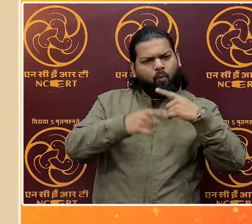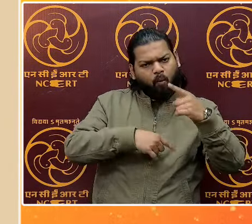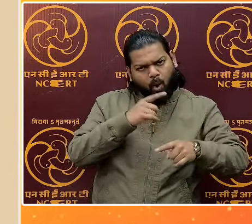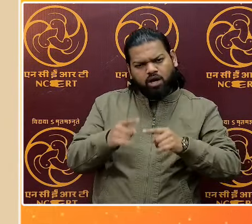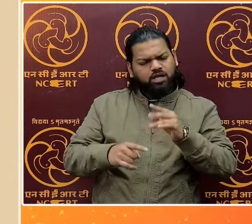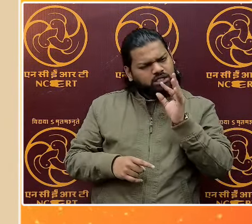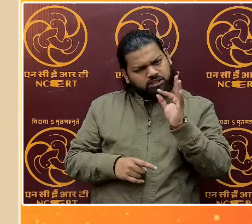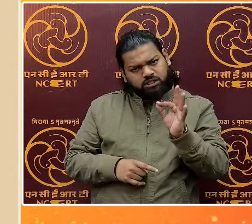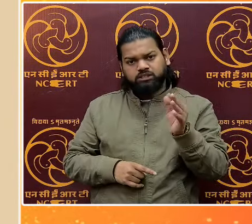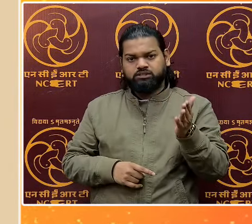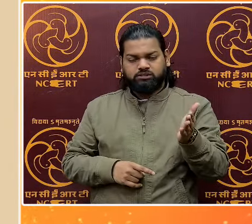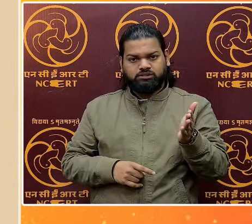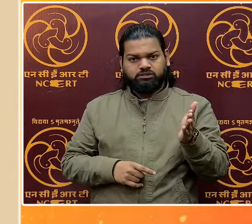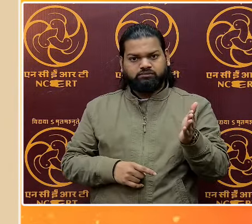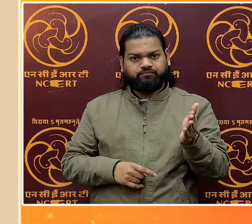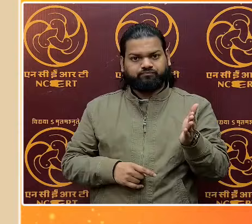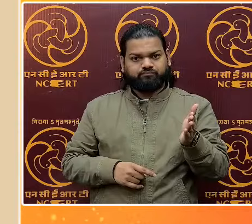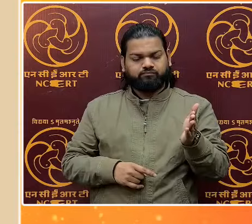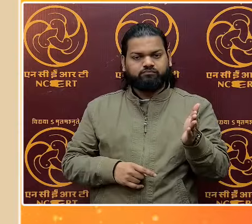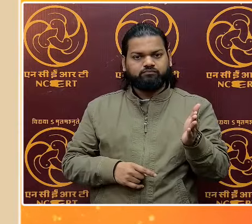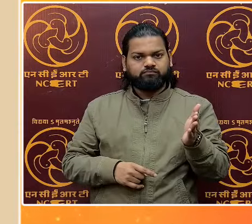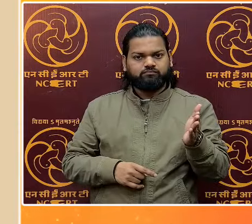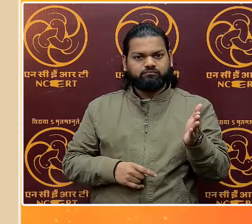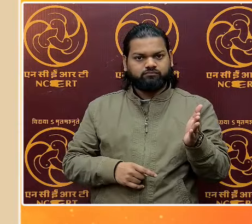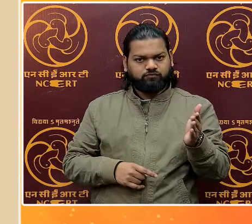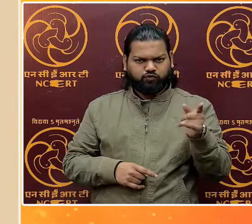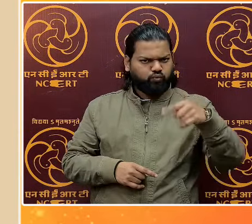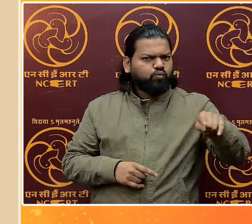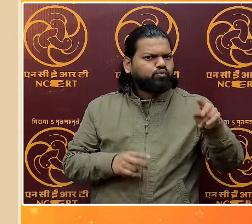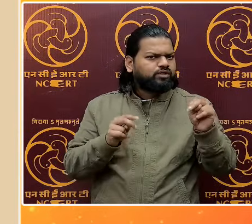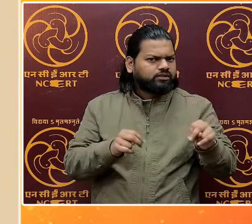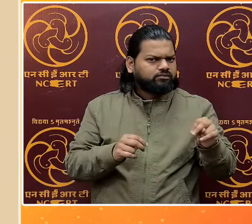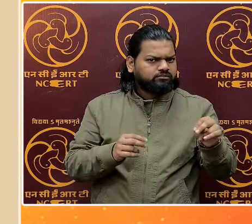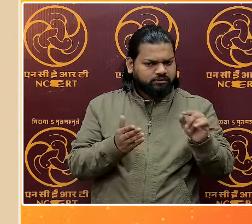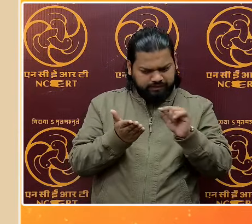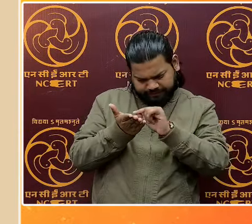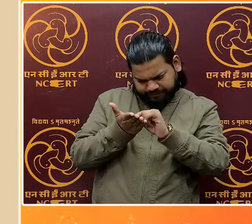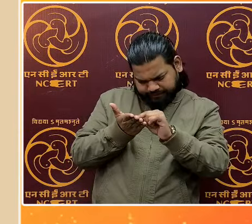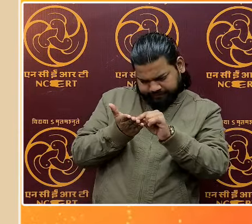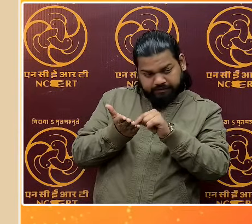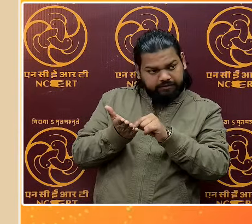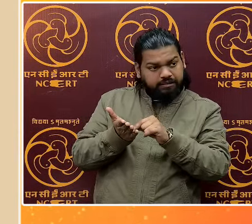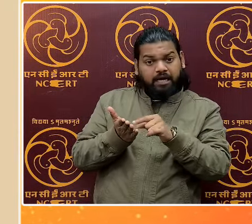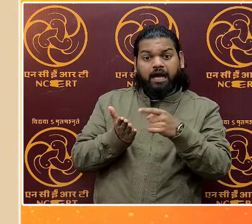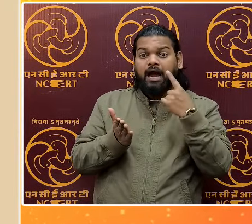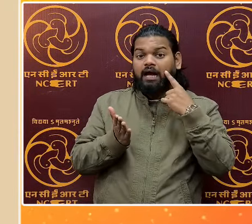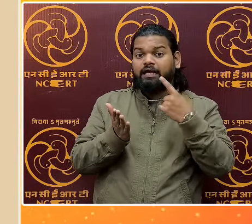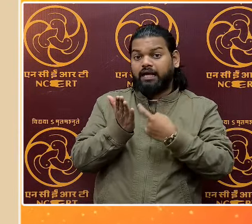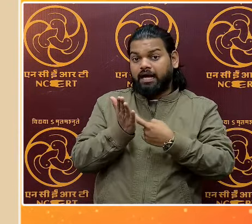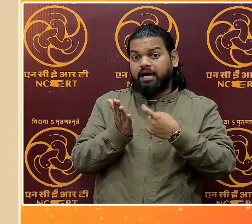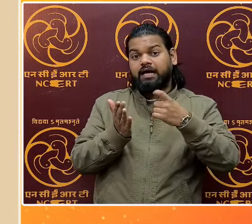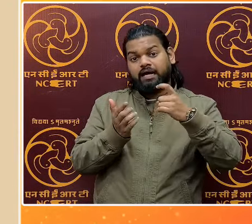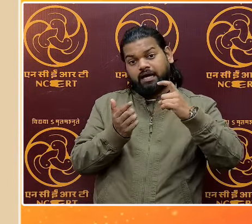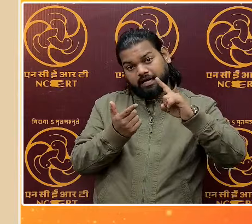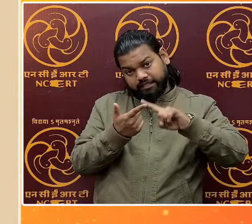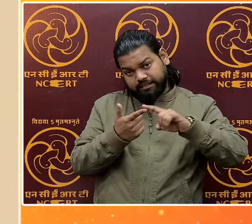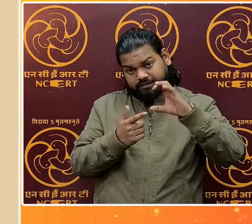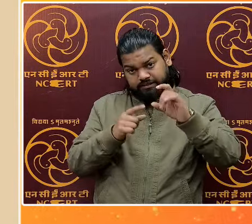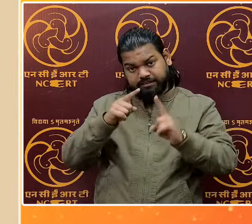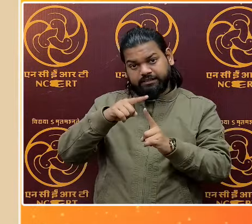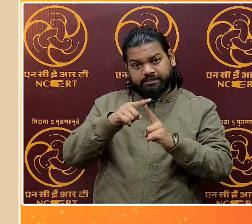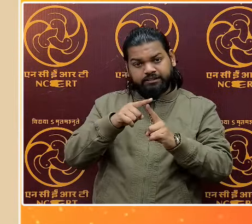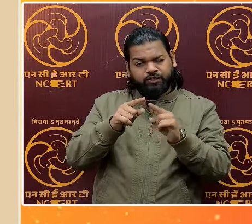erect, right? Erect. So you need to be underlining that it is erect. It is small in